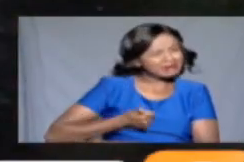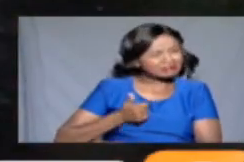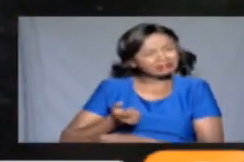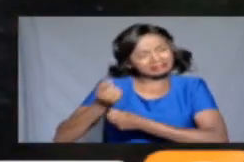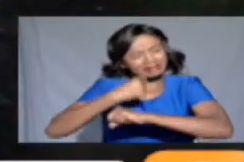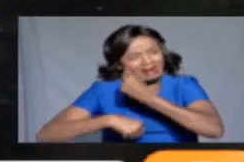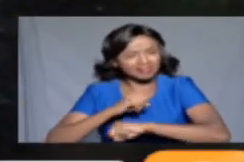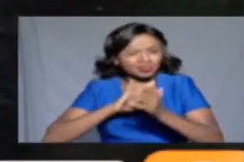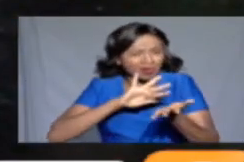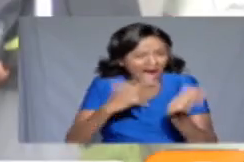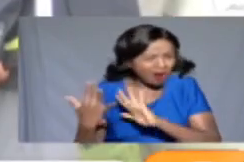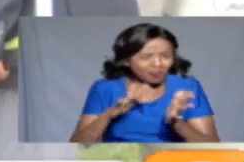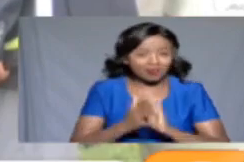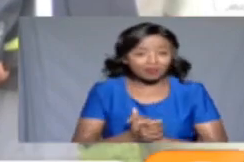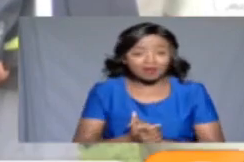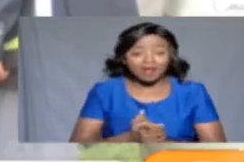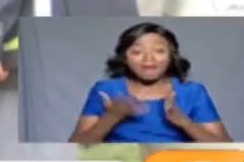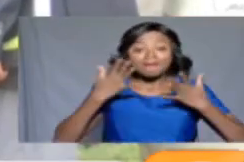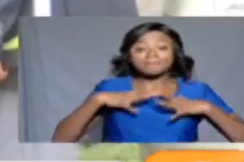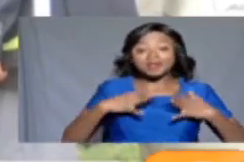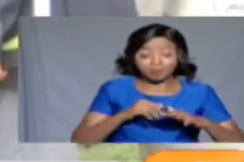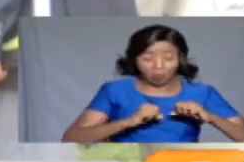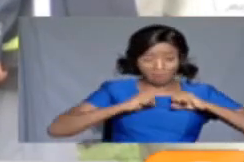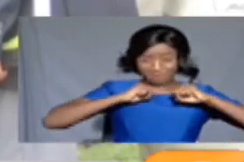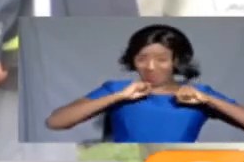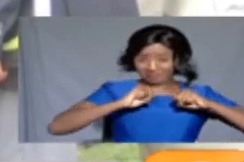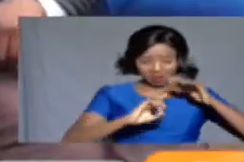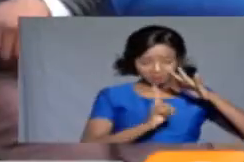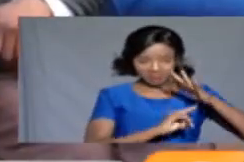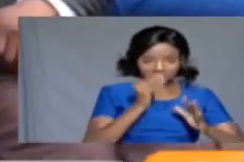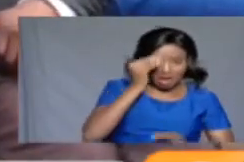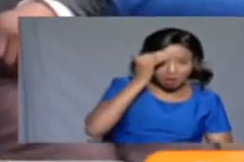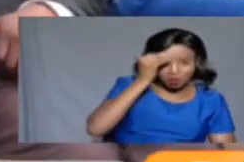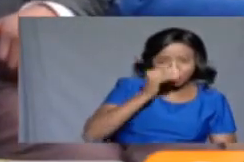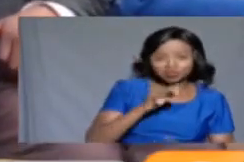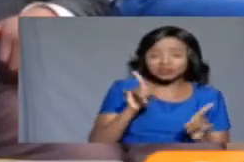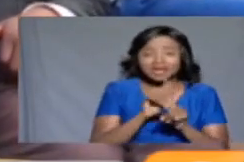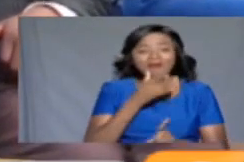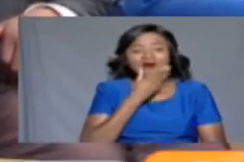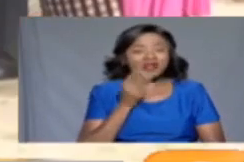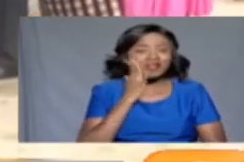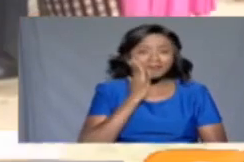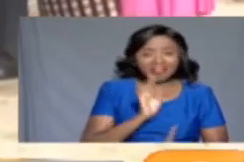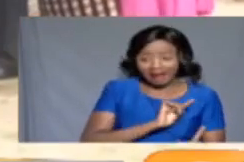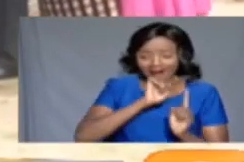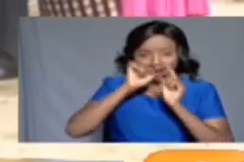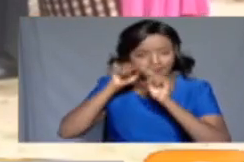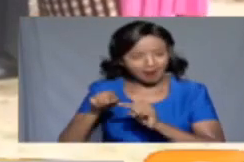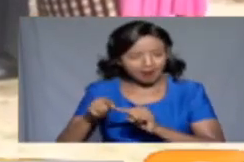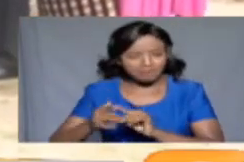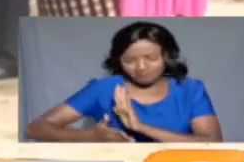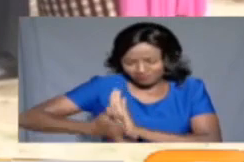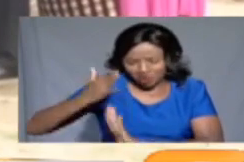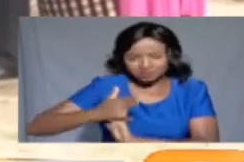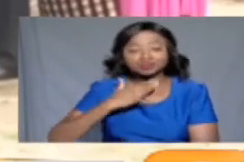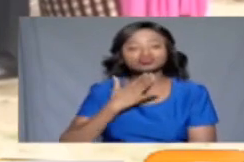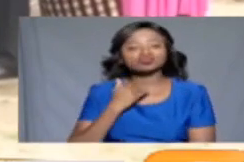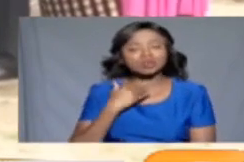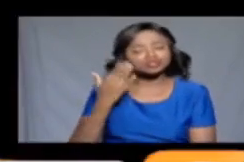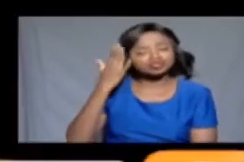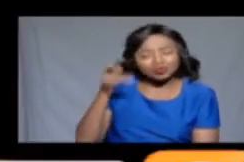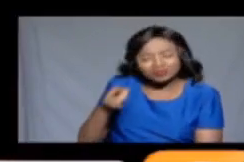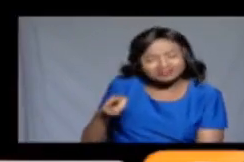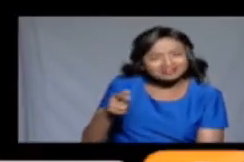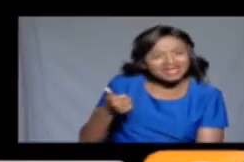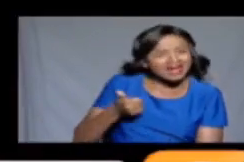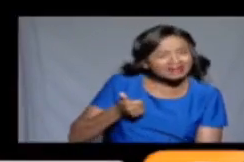girls, officials from the Ministry of Education as well as parents could not let a day pass by without knowing what exactly led to